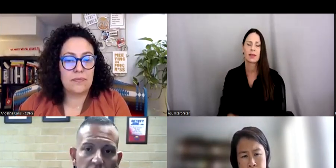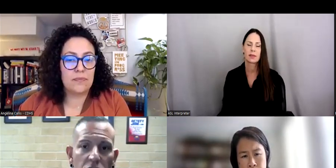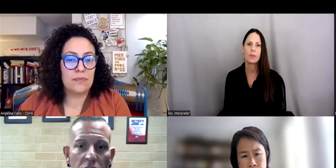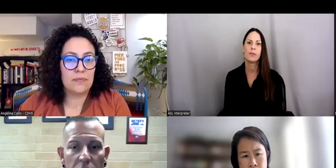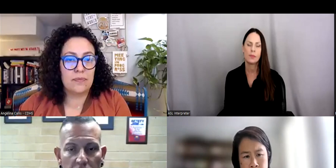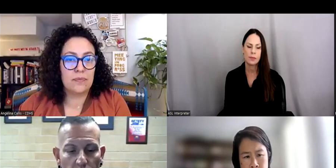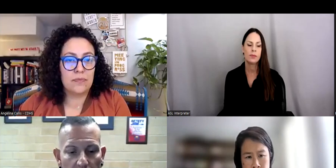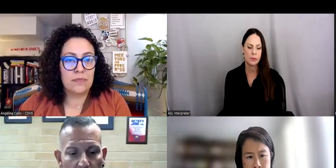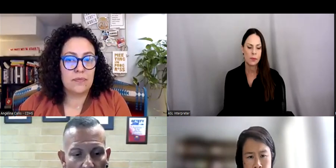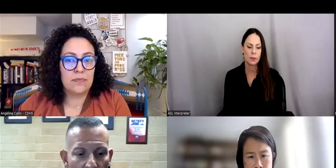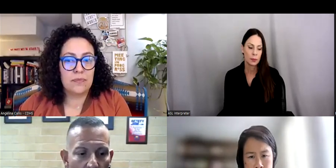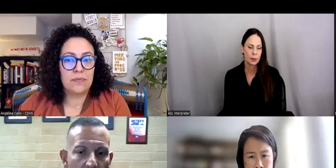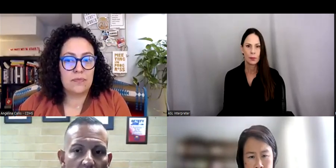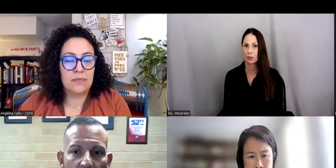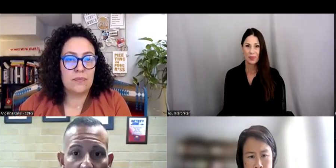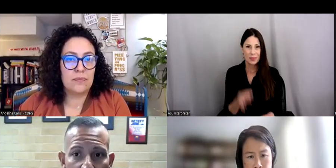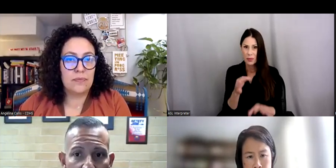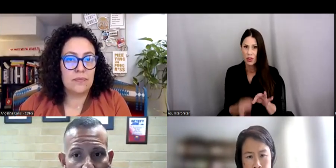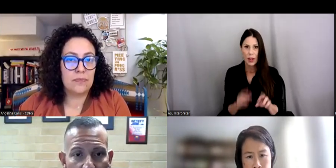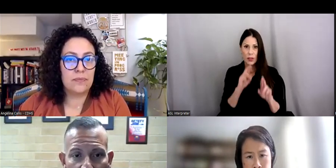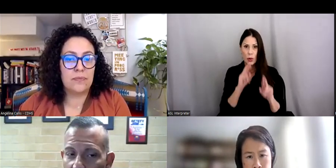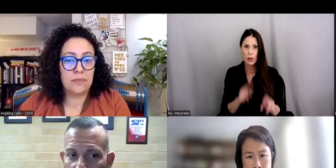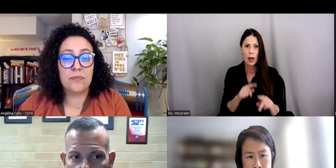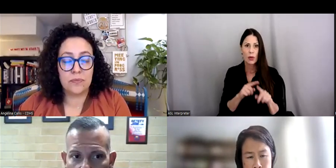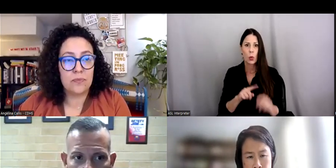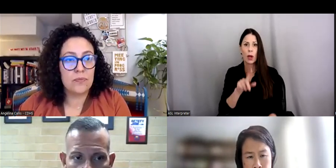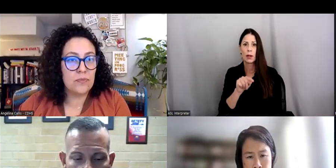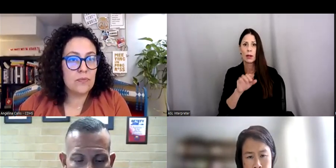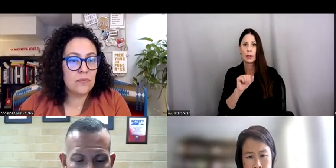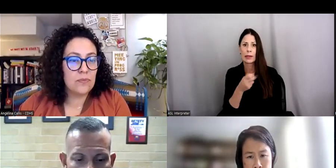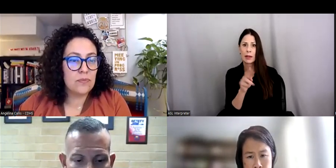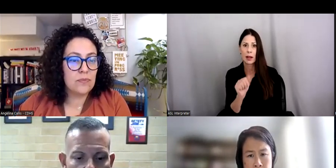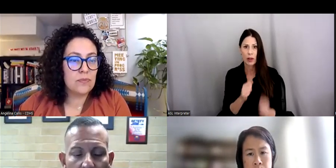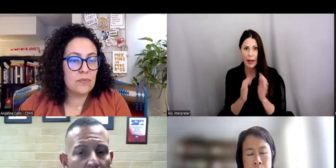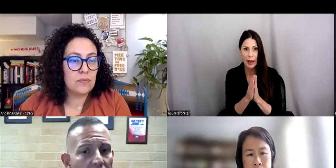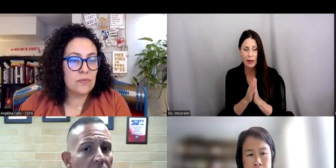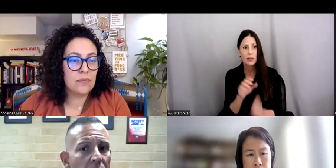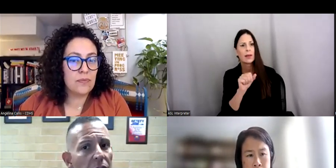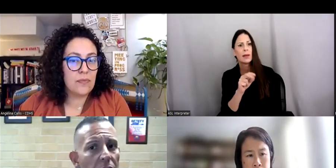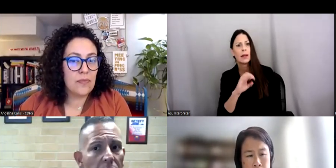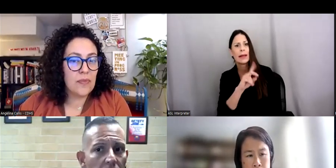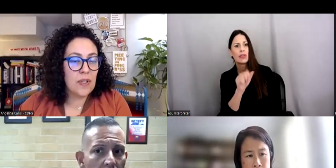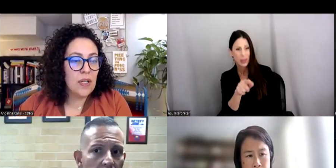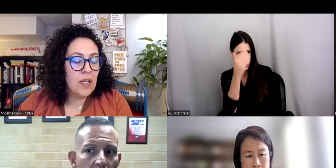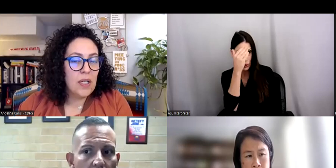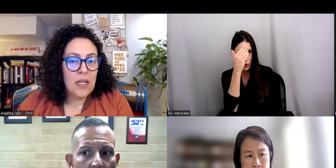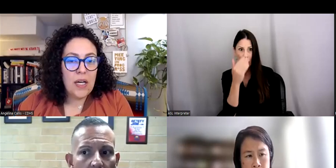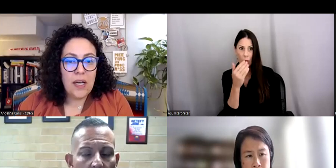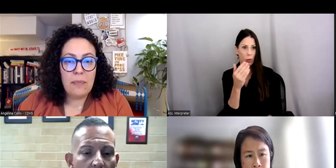know, just to respond to what Tasha asked, Angelina, do you know where we're at with the checks?